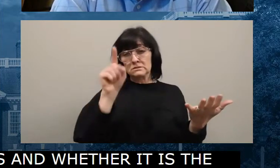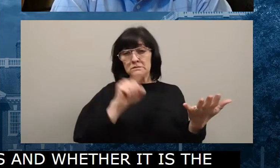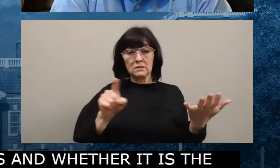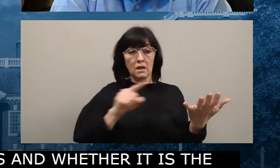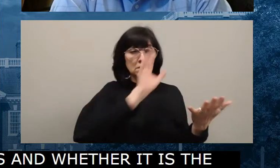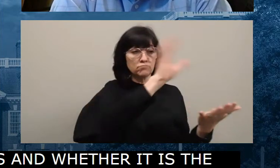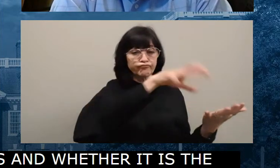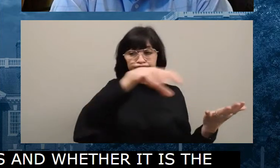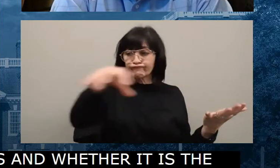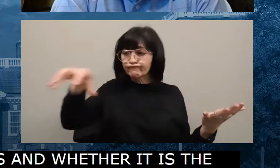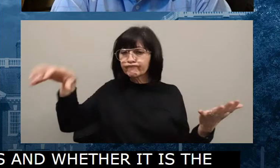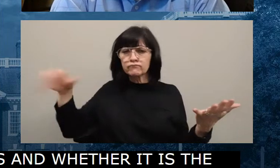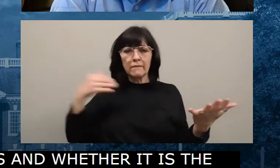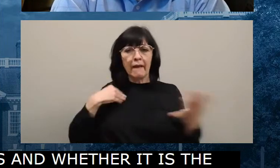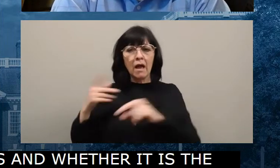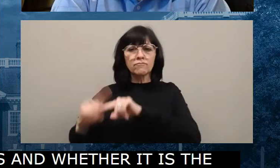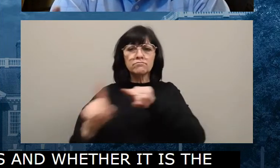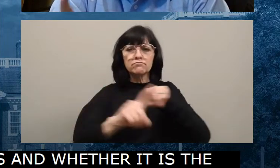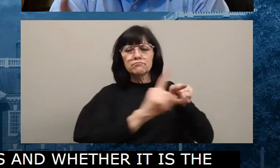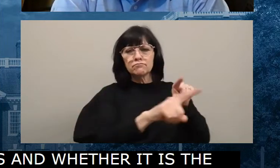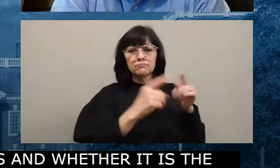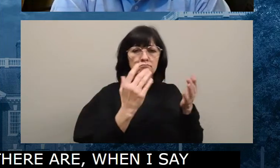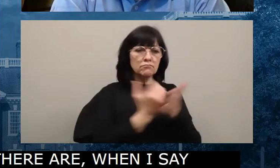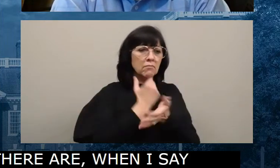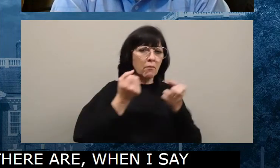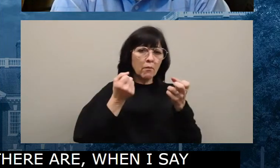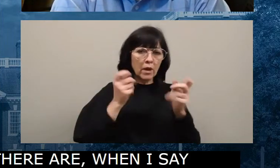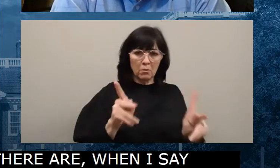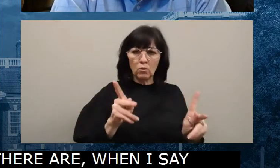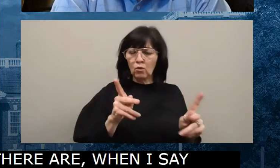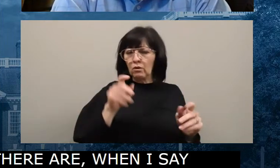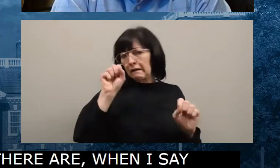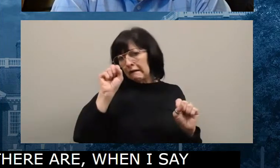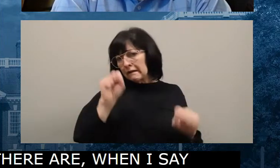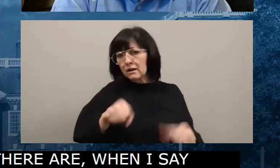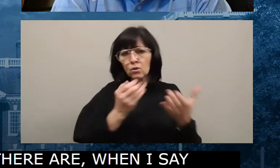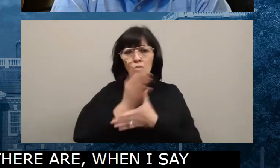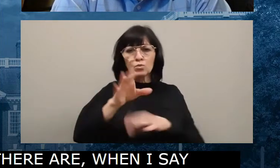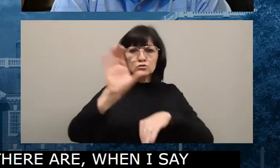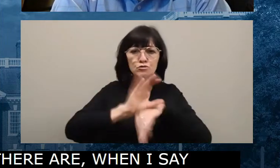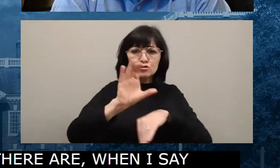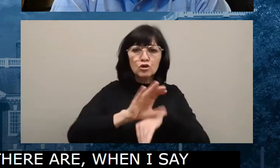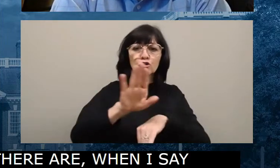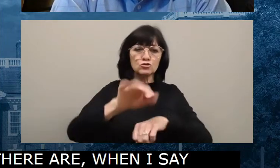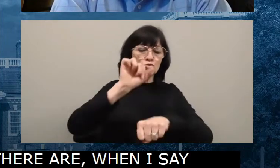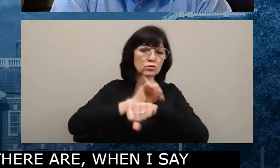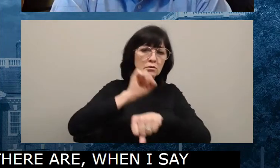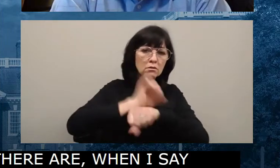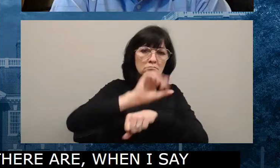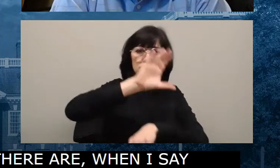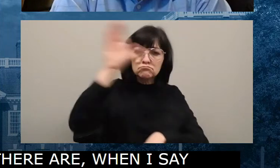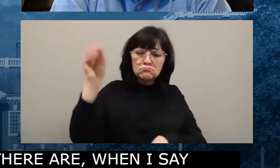for people to get vaccinated through your employers or church, organizations you're with. So please take advantage of it. And we